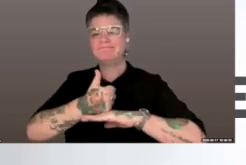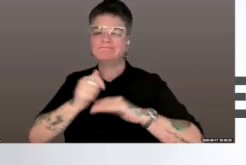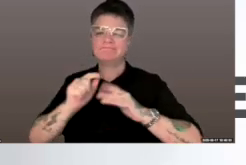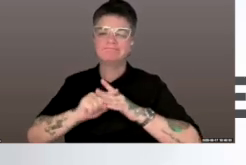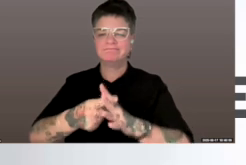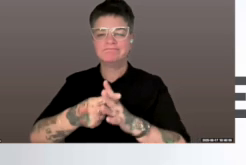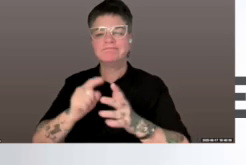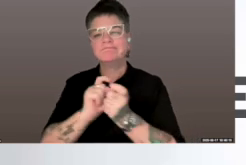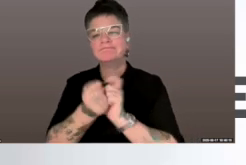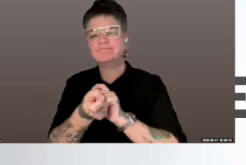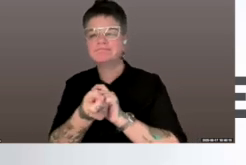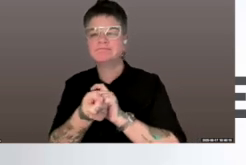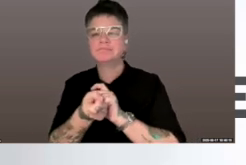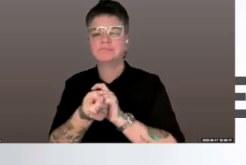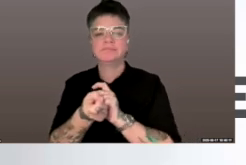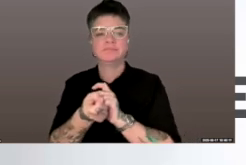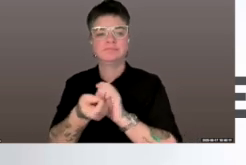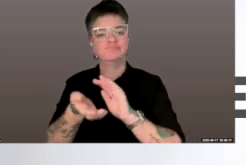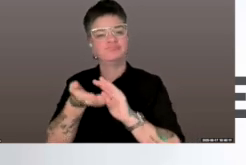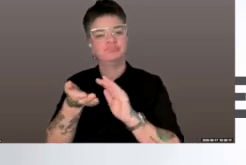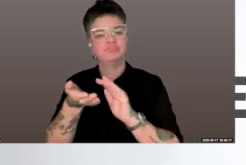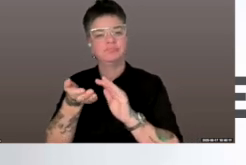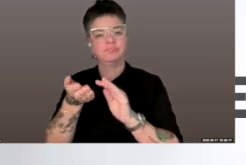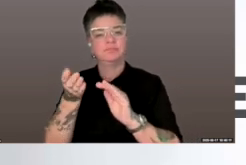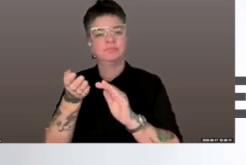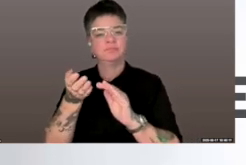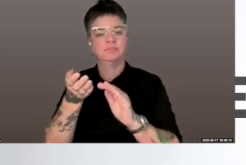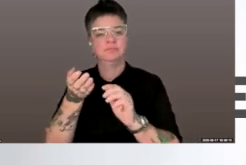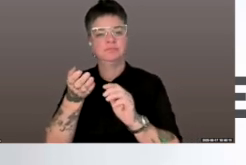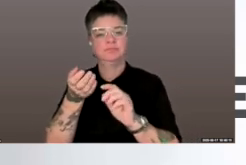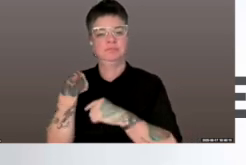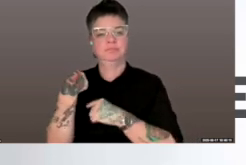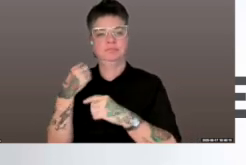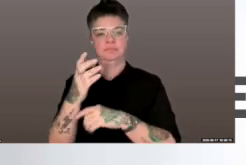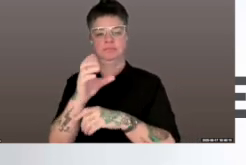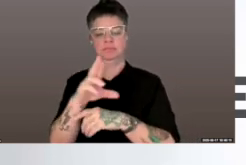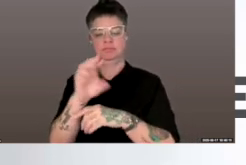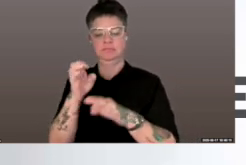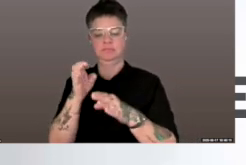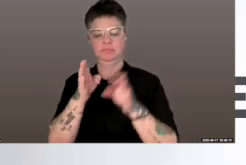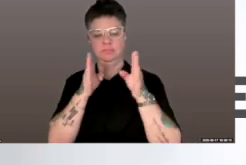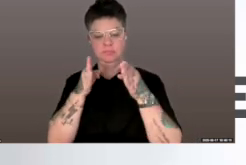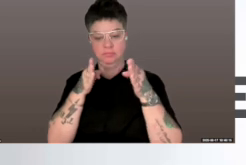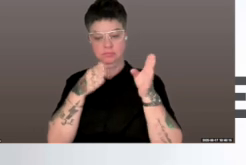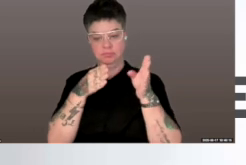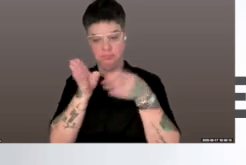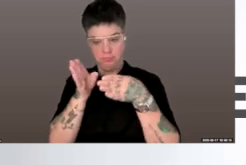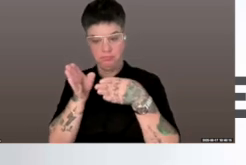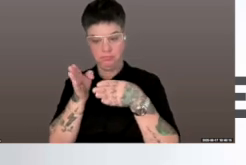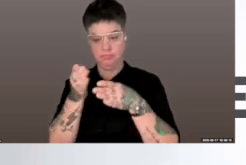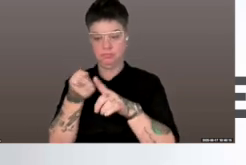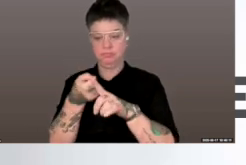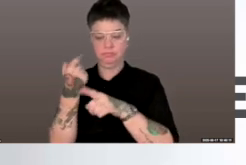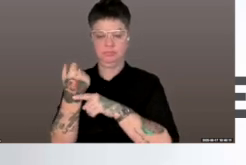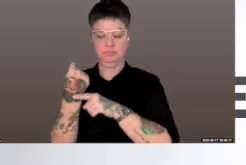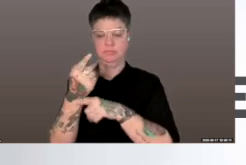board direction from last year, CORE will be opening this August with an allocation of 14.97 million